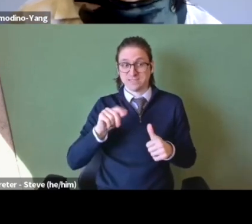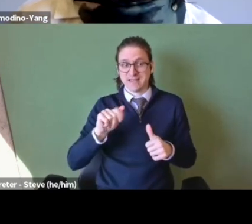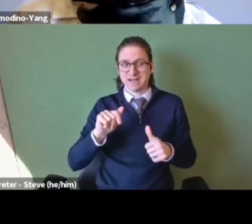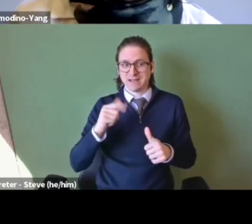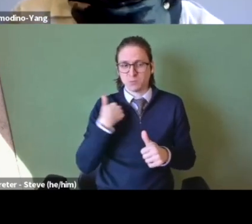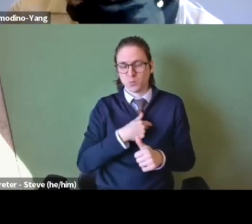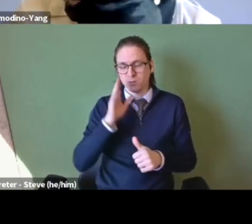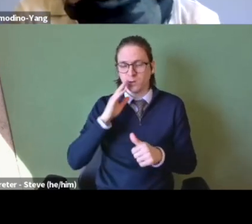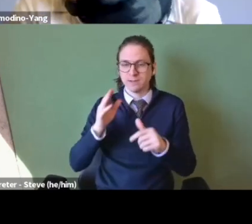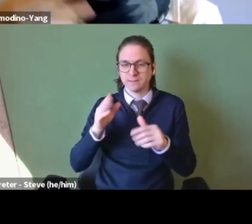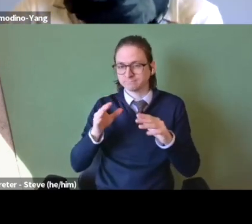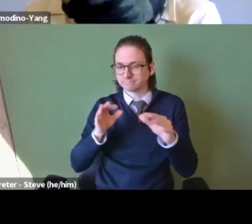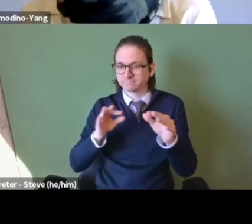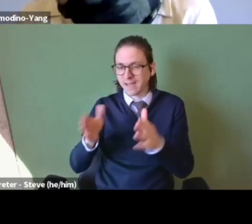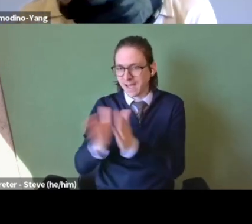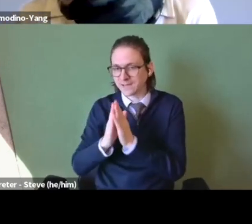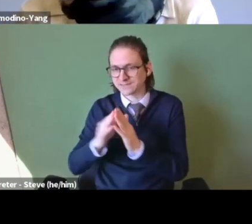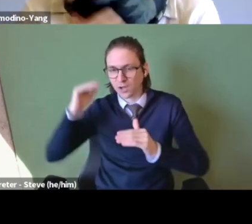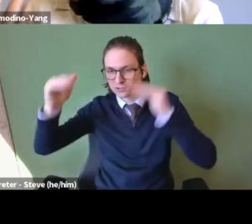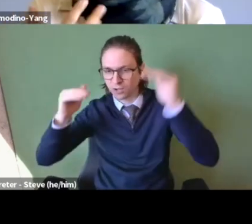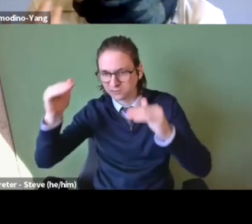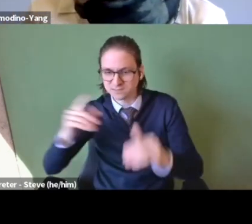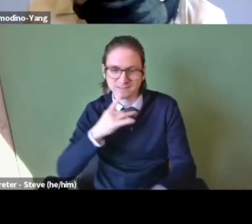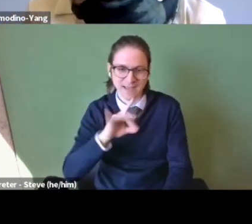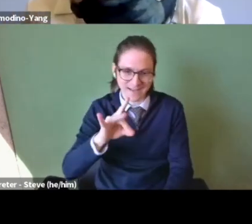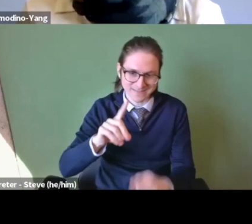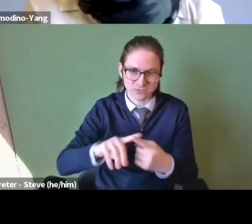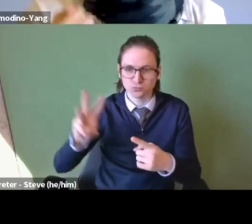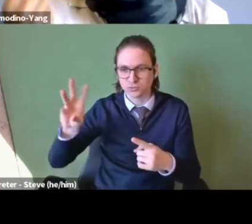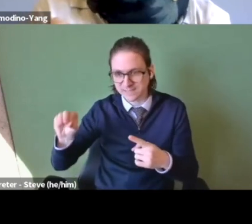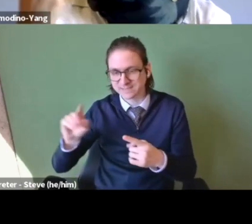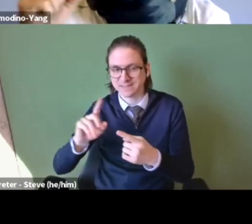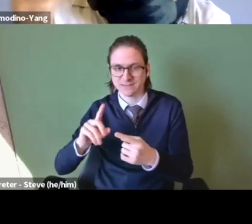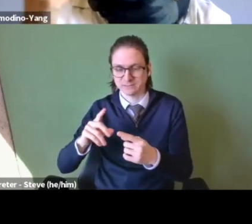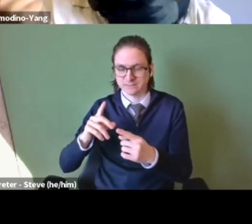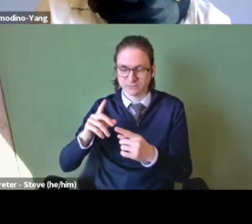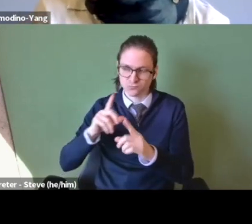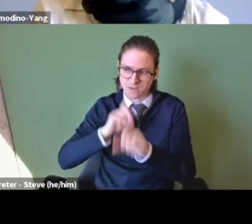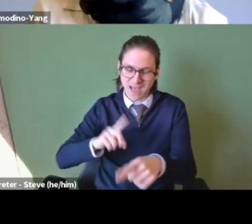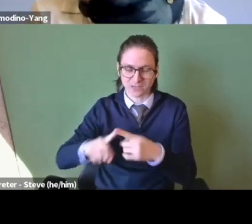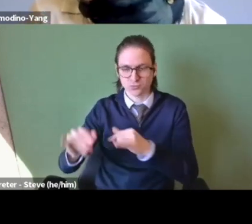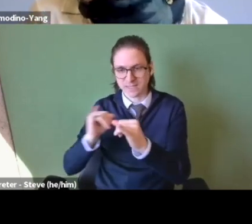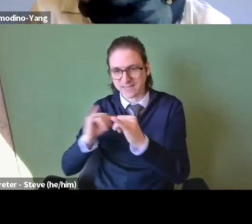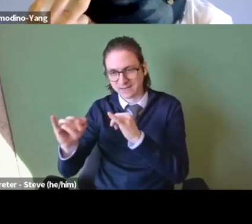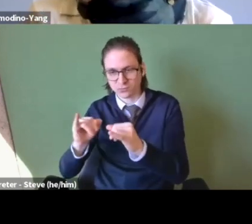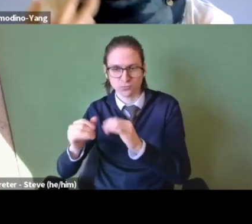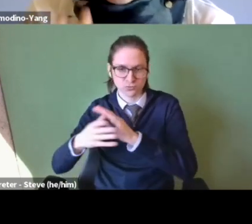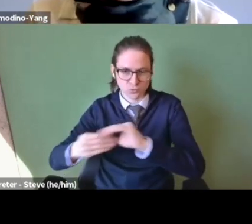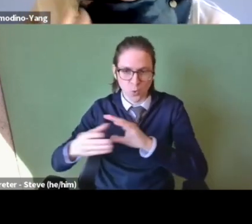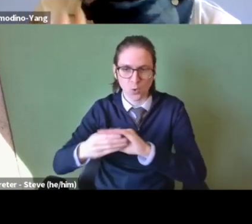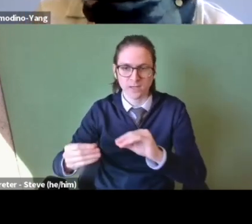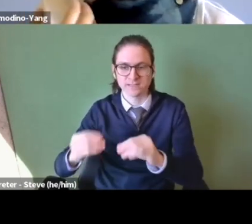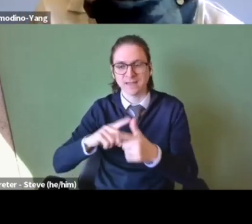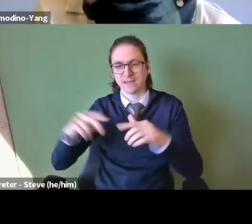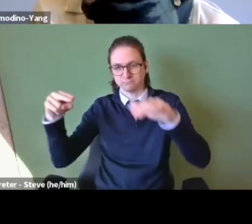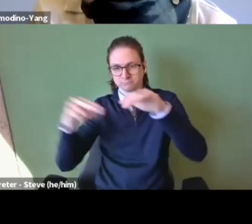react to those stories in an interview. And then we moved them into the scanner and had them react again. And they pushed buttons in real time to tell us how